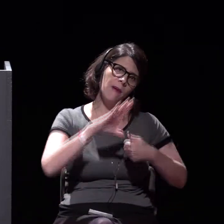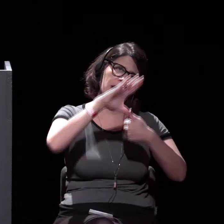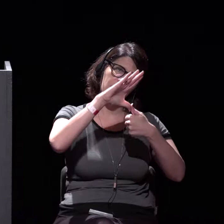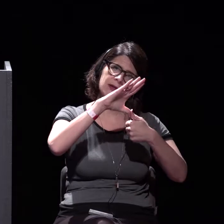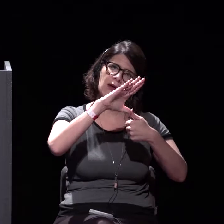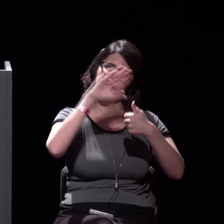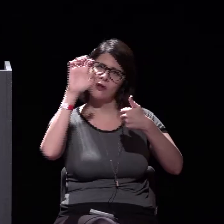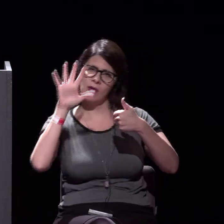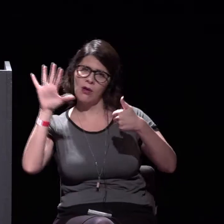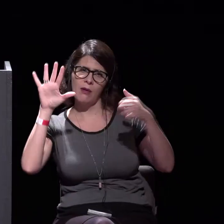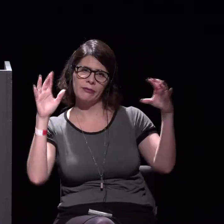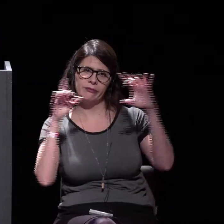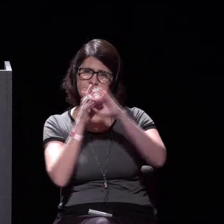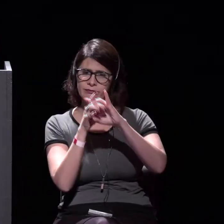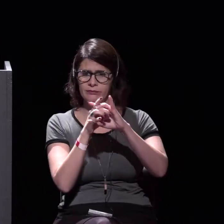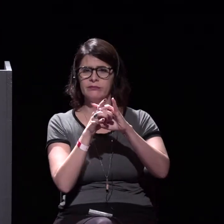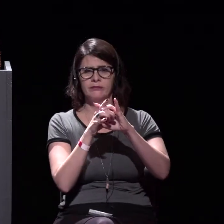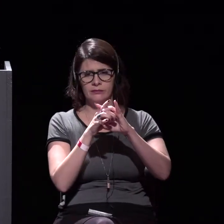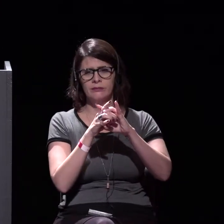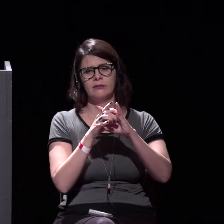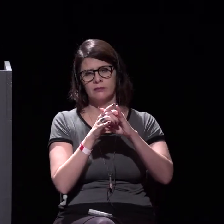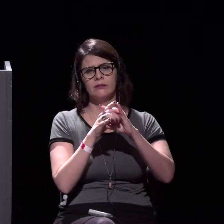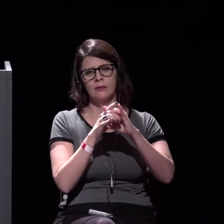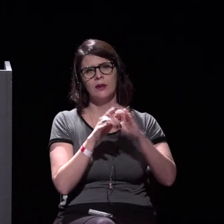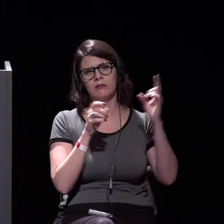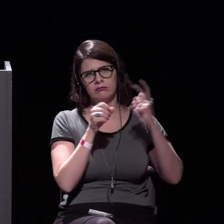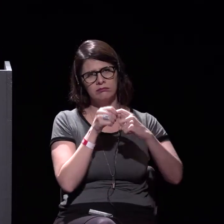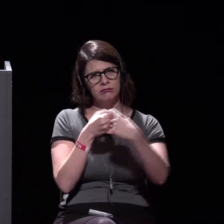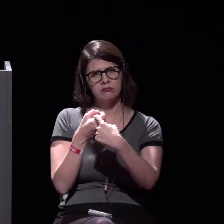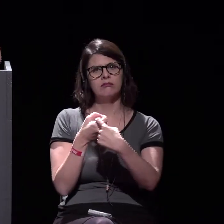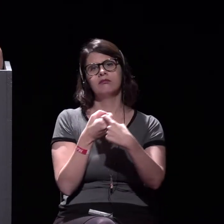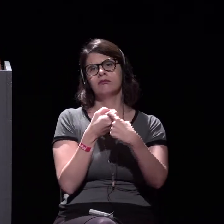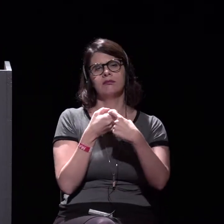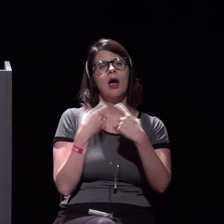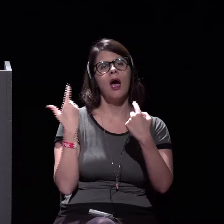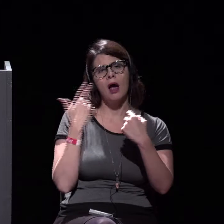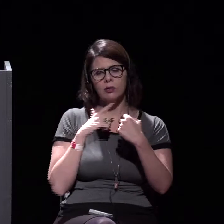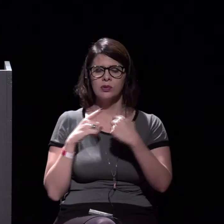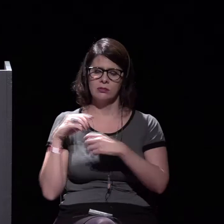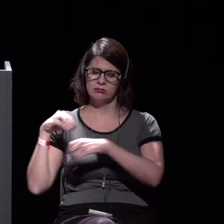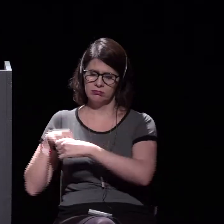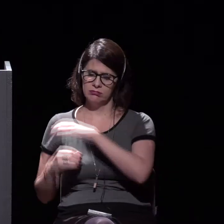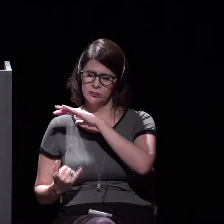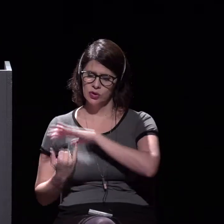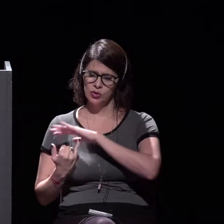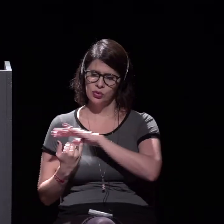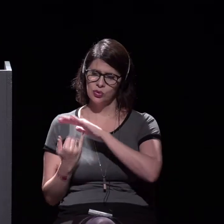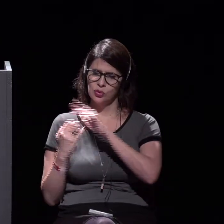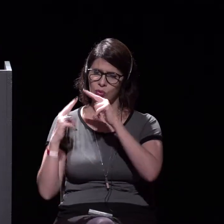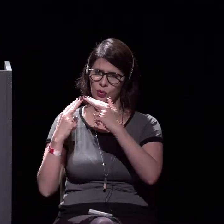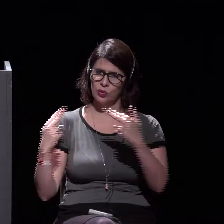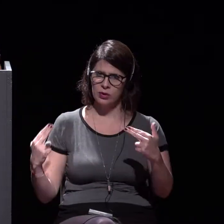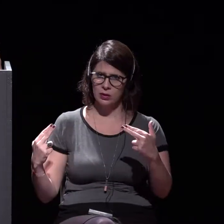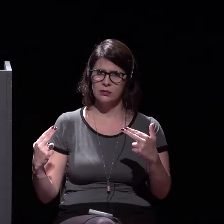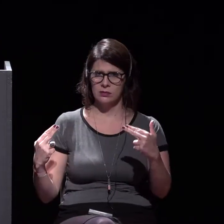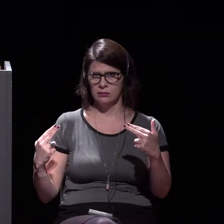body of UNESCO, sharing in the kind of universalist mandate of culturizing the whole world. So